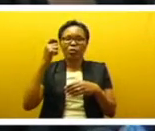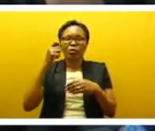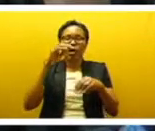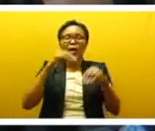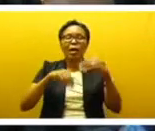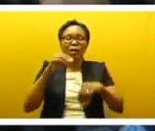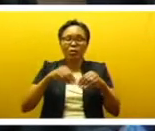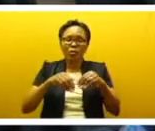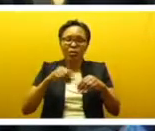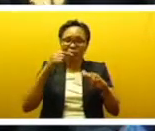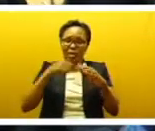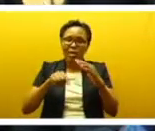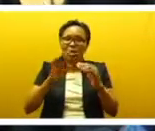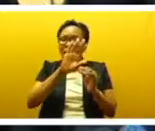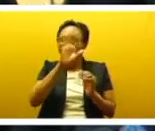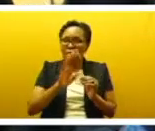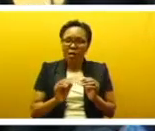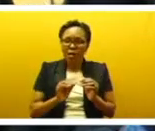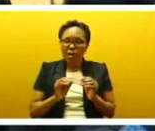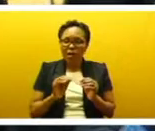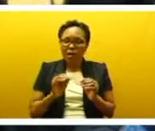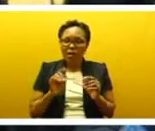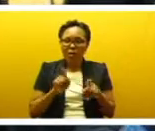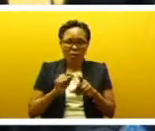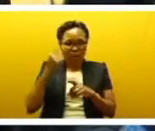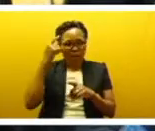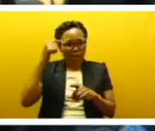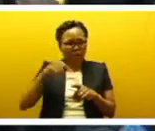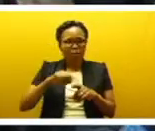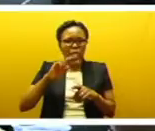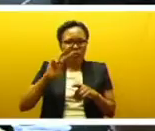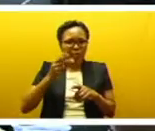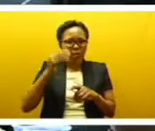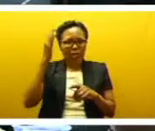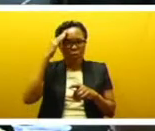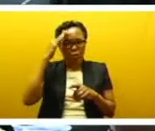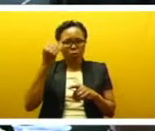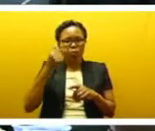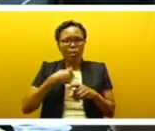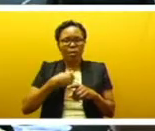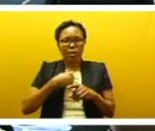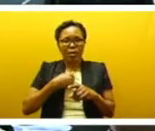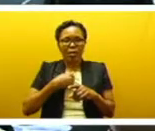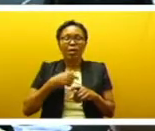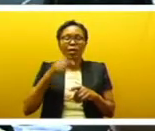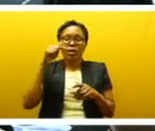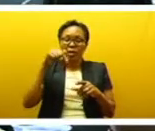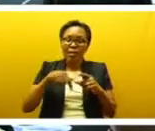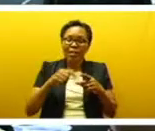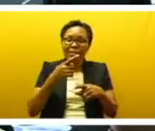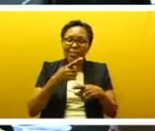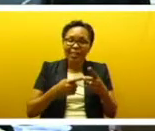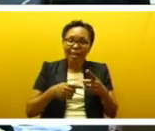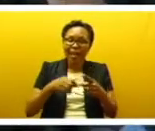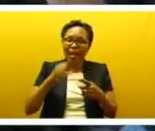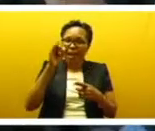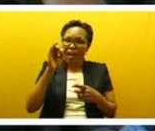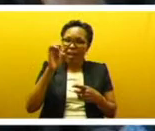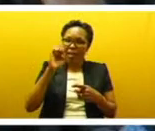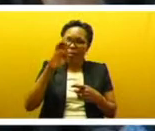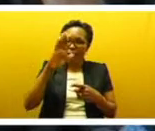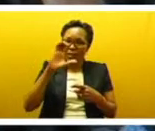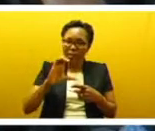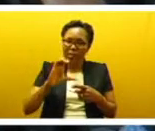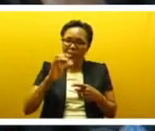second known to me in the world. In this year, it is the Iebc that is making